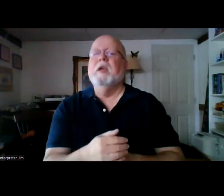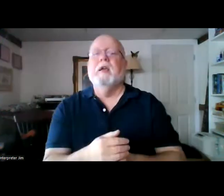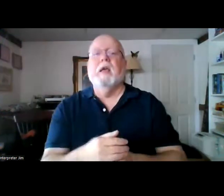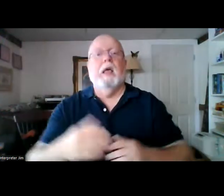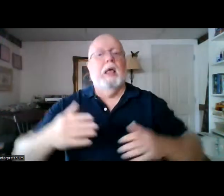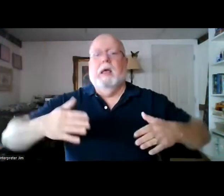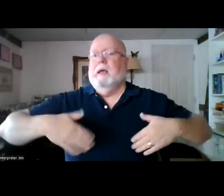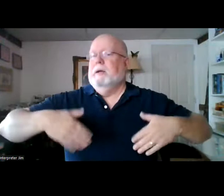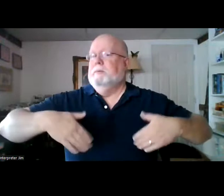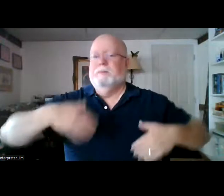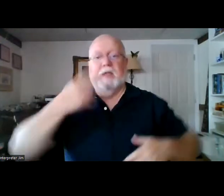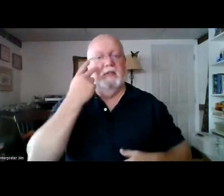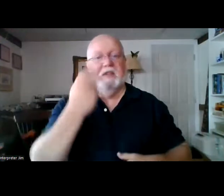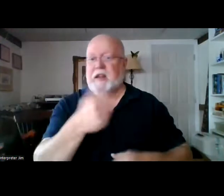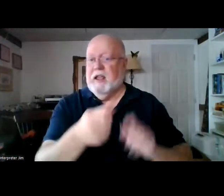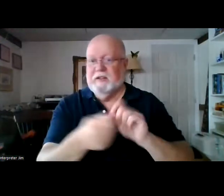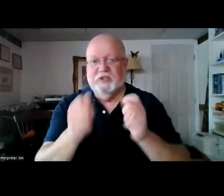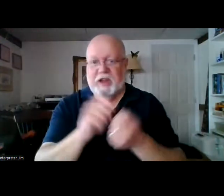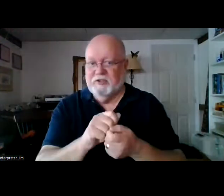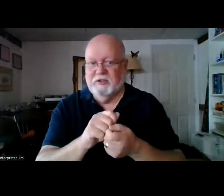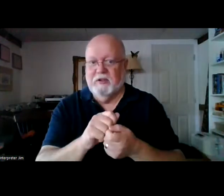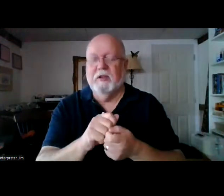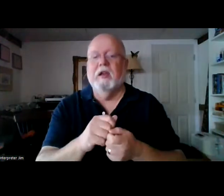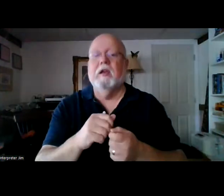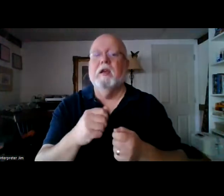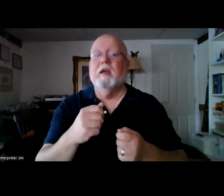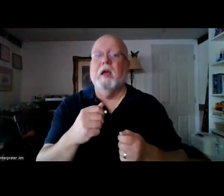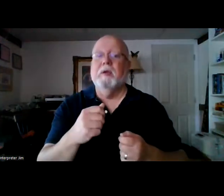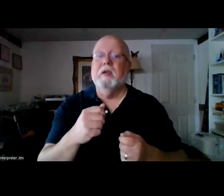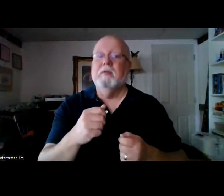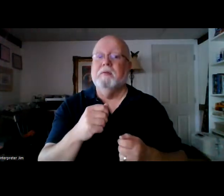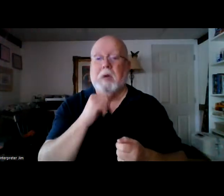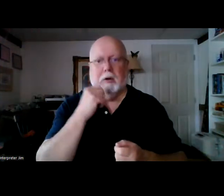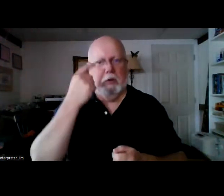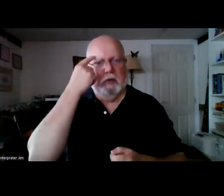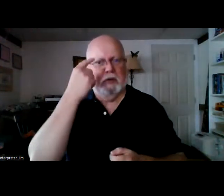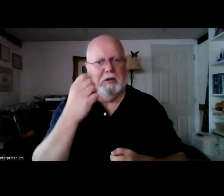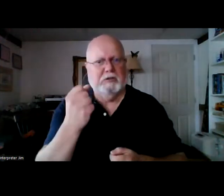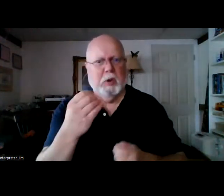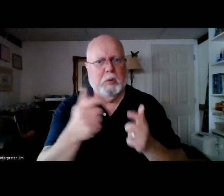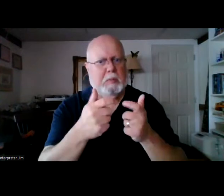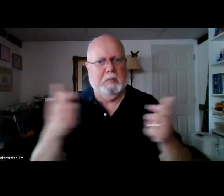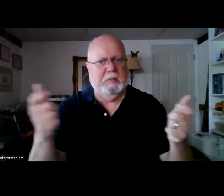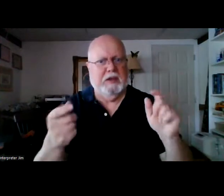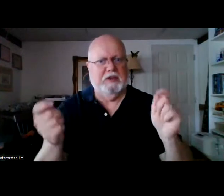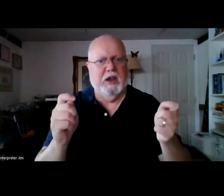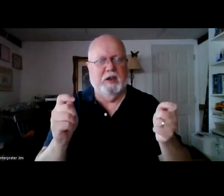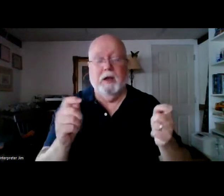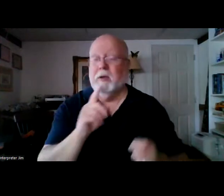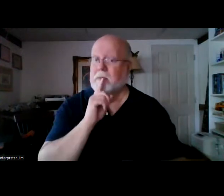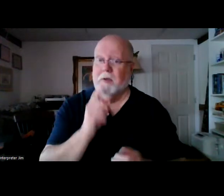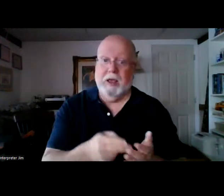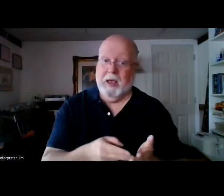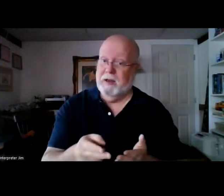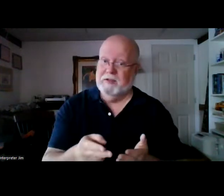seen that in what I've read, that it's going to be sort of a major change. I'm going to be painfully honest. I